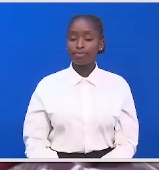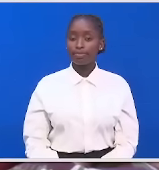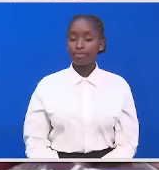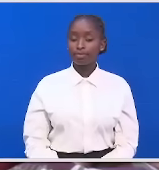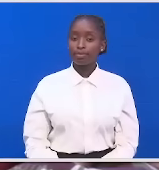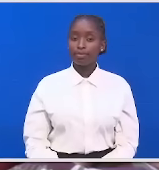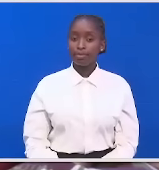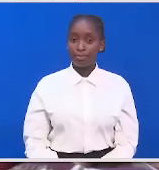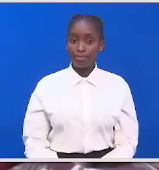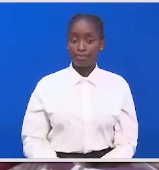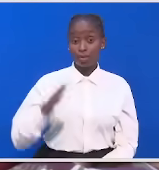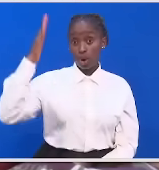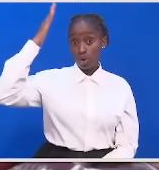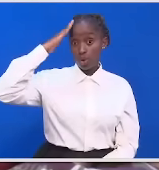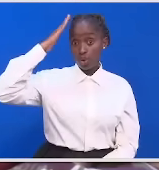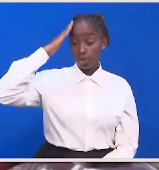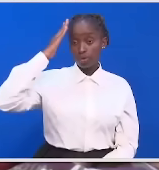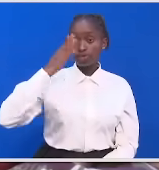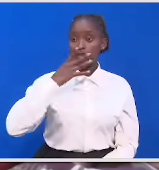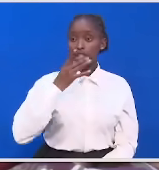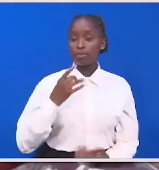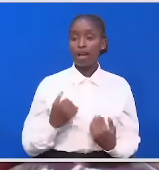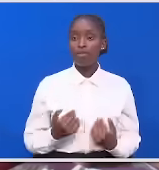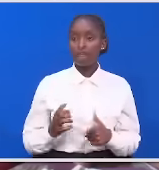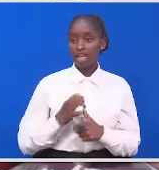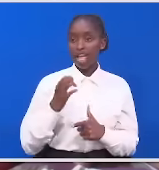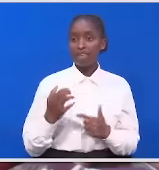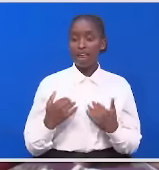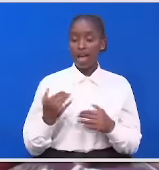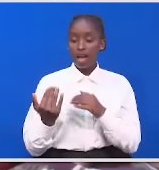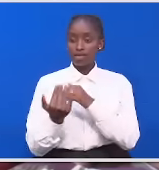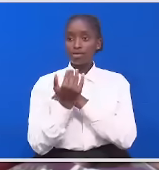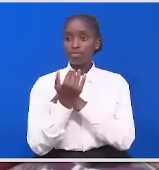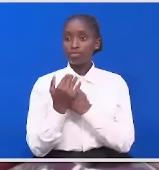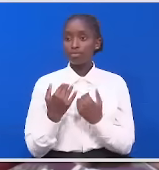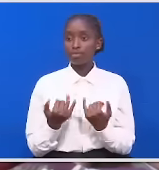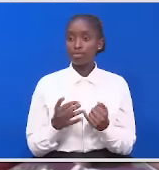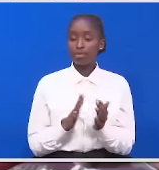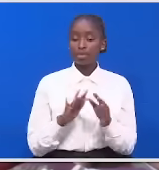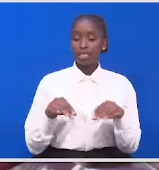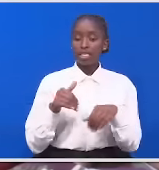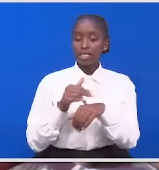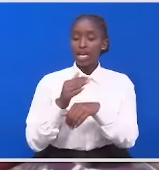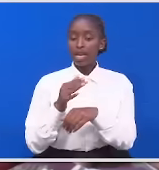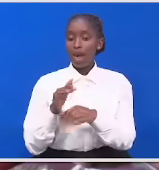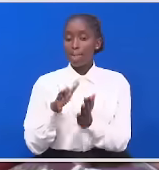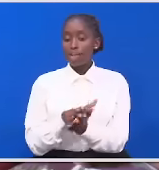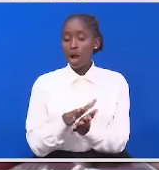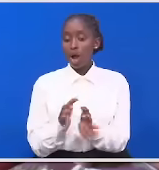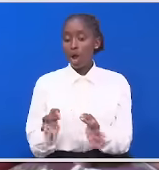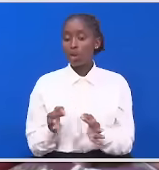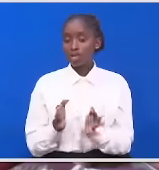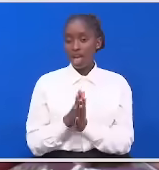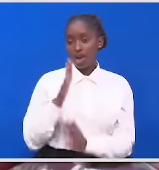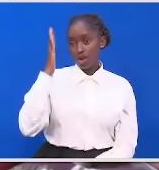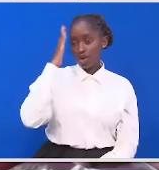I know he has even asked me to send my bank account. And I know